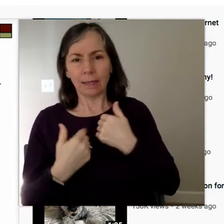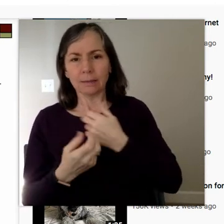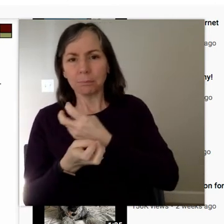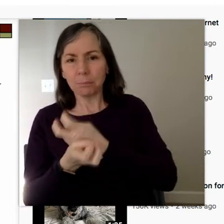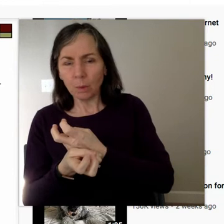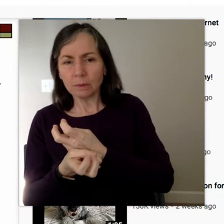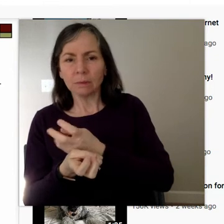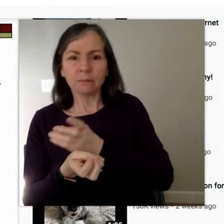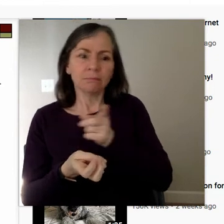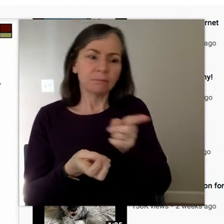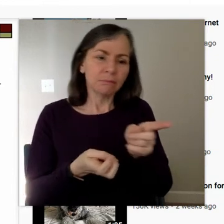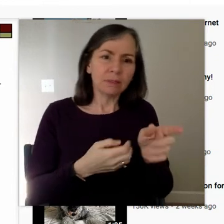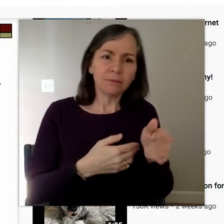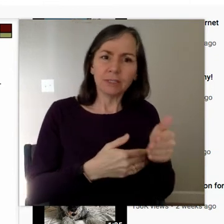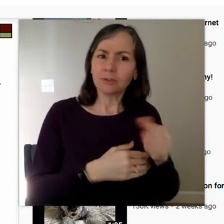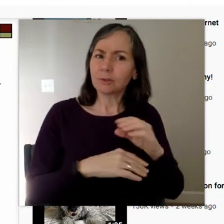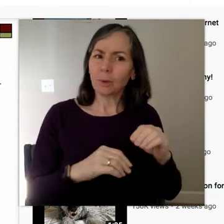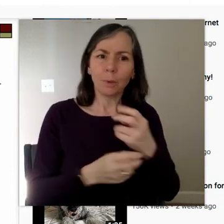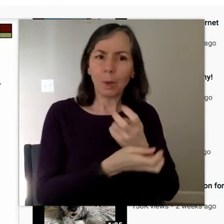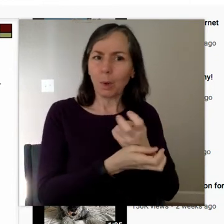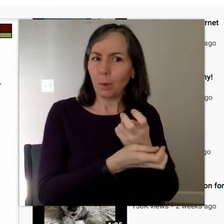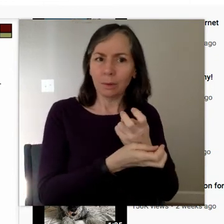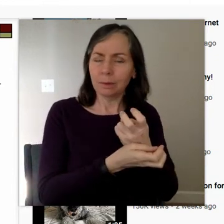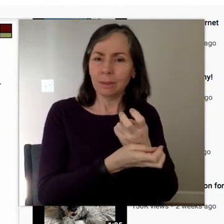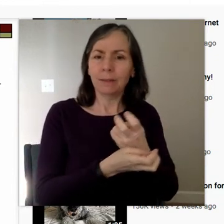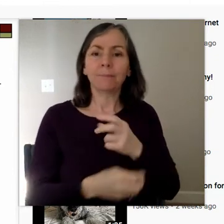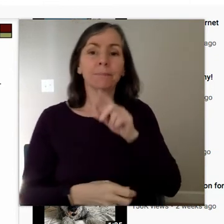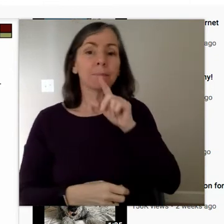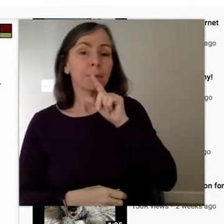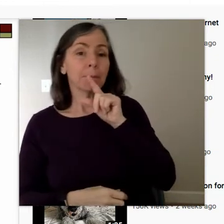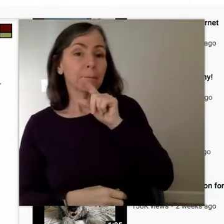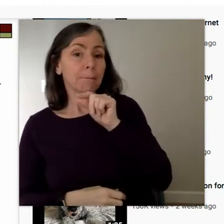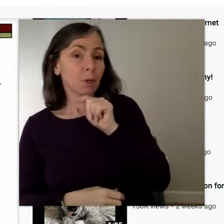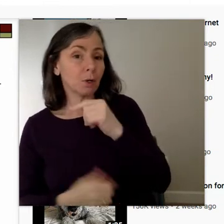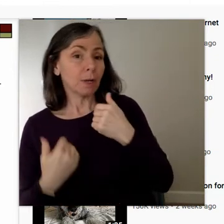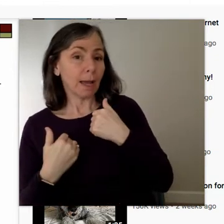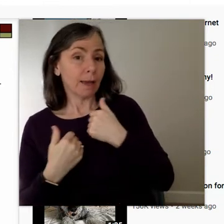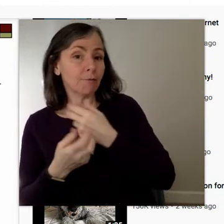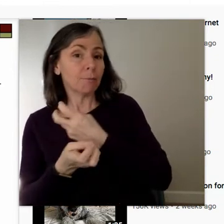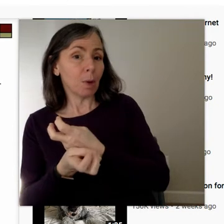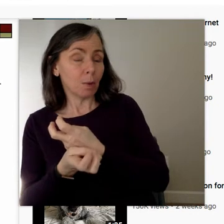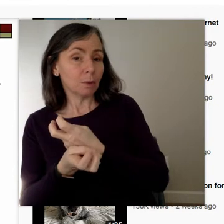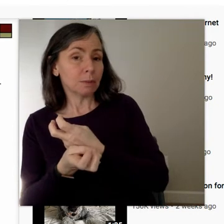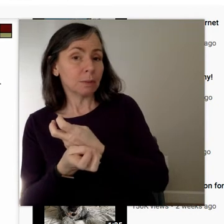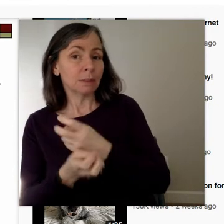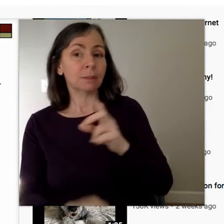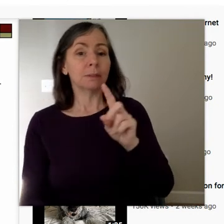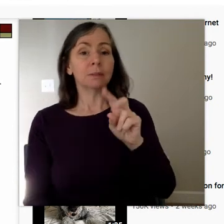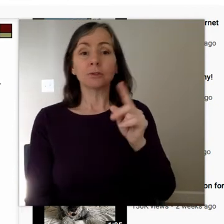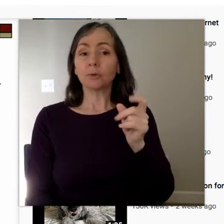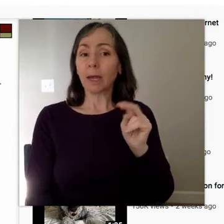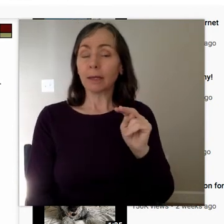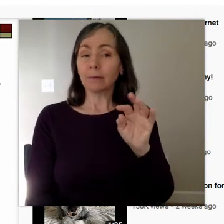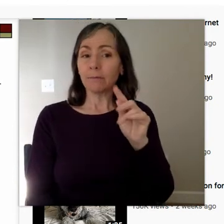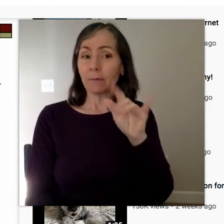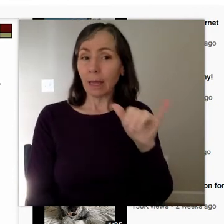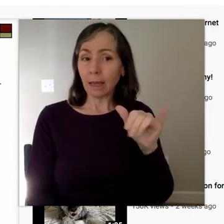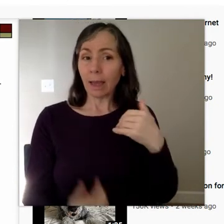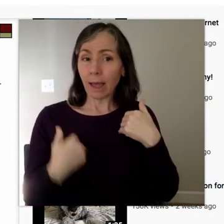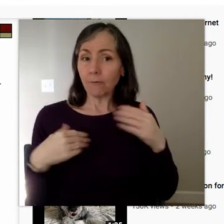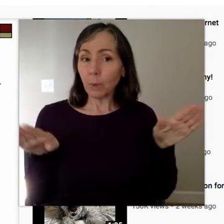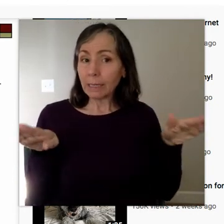has no bones. A bird has bones in its wing, and so does a dragonfly. Also has wings, but no bones.